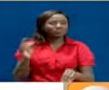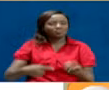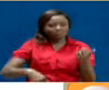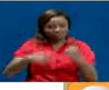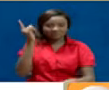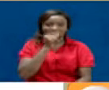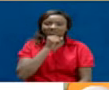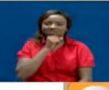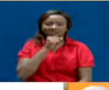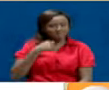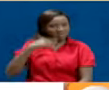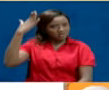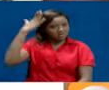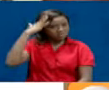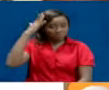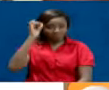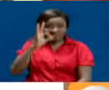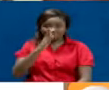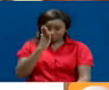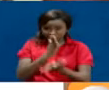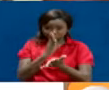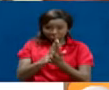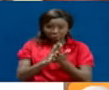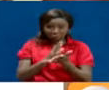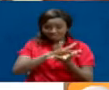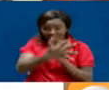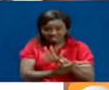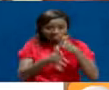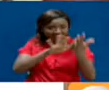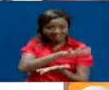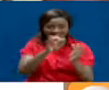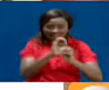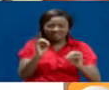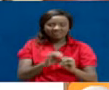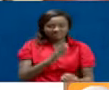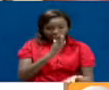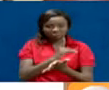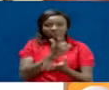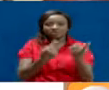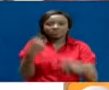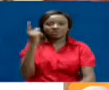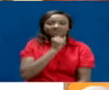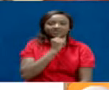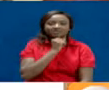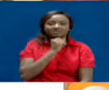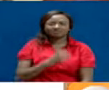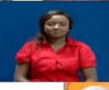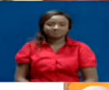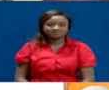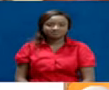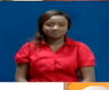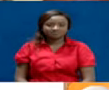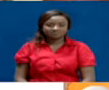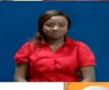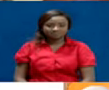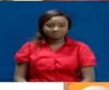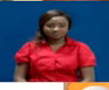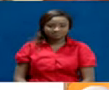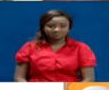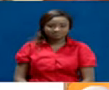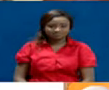He won those elections. If they're just counting, if it is not manipulated, he won those elections. And that gives me